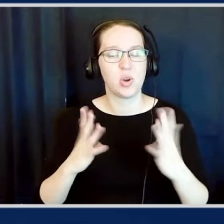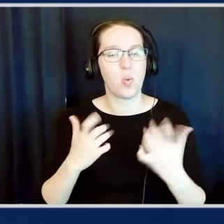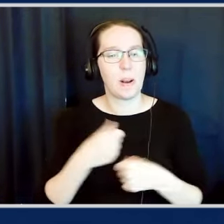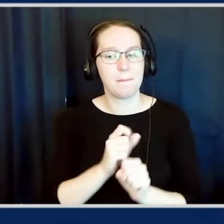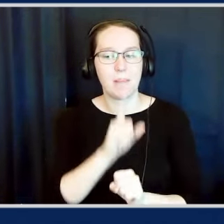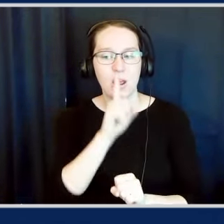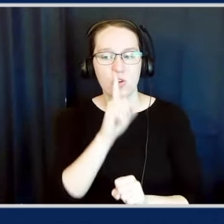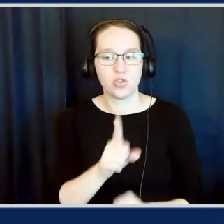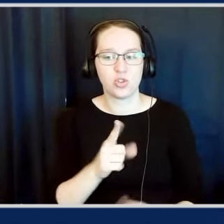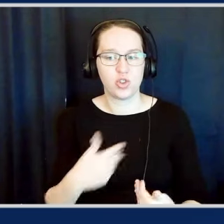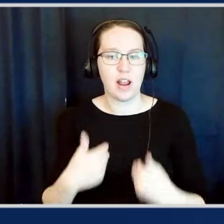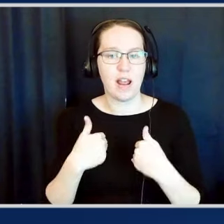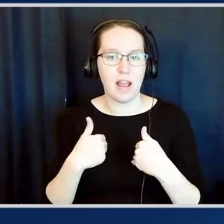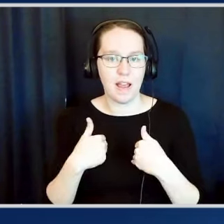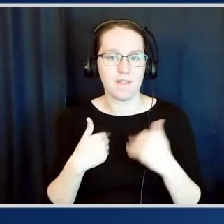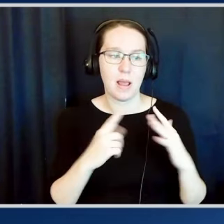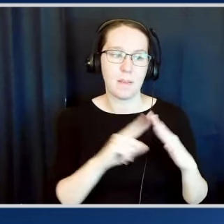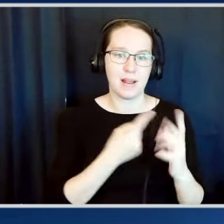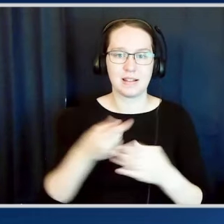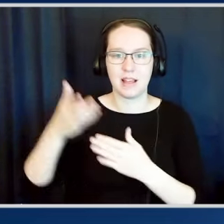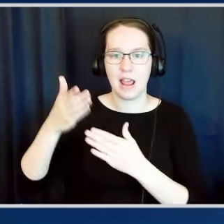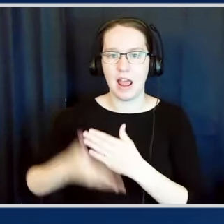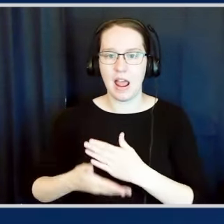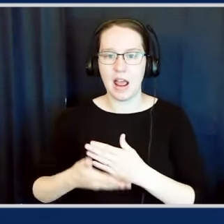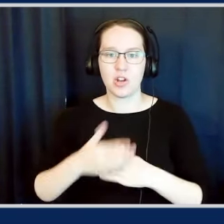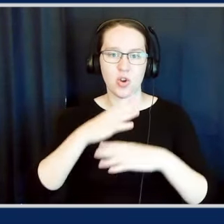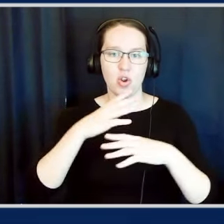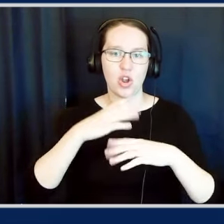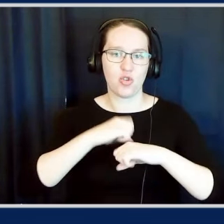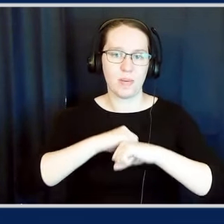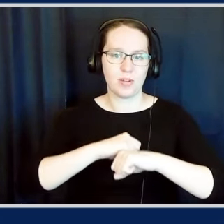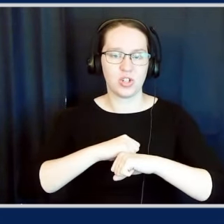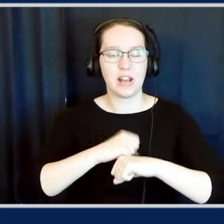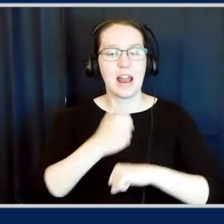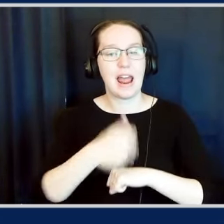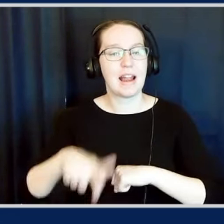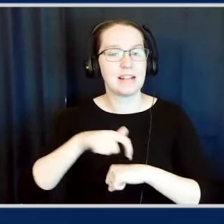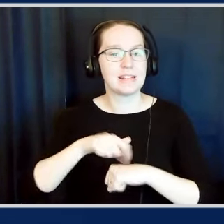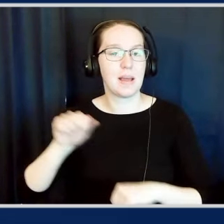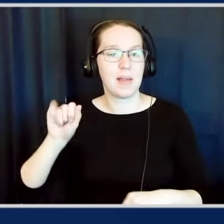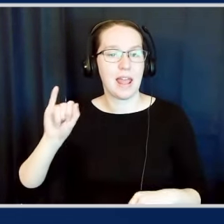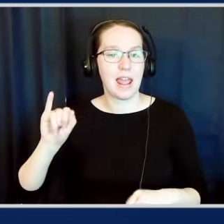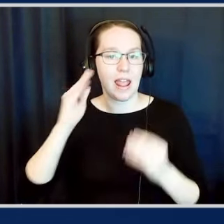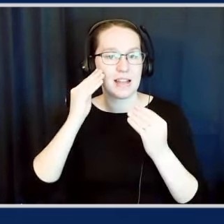got end-to-end encryption in place. Anytime AI data needs to be,